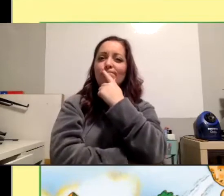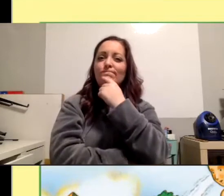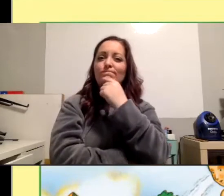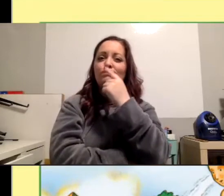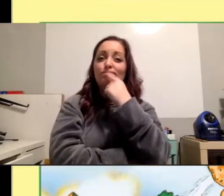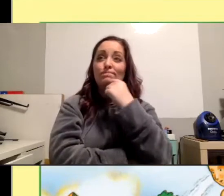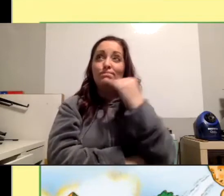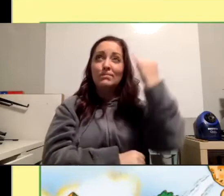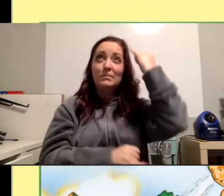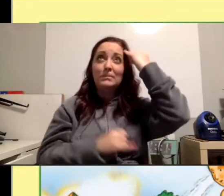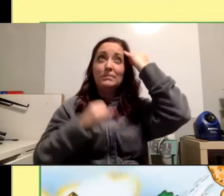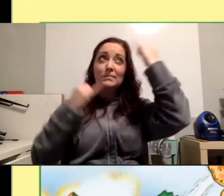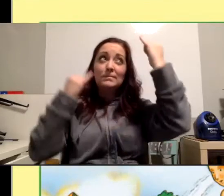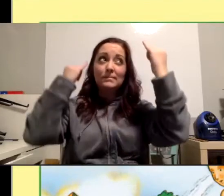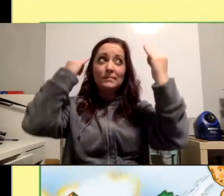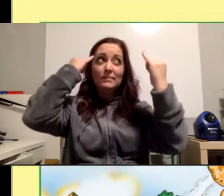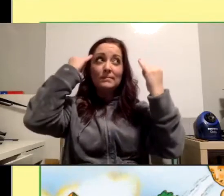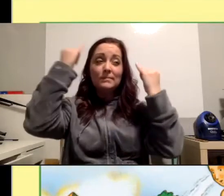lots of things with signs."